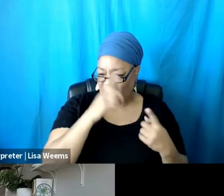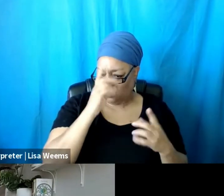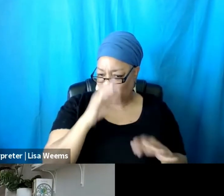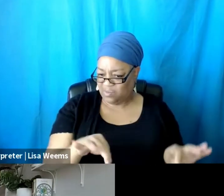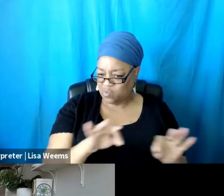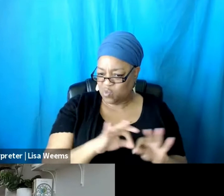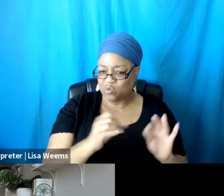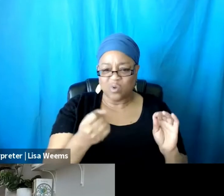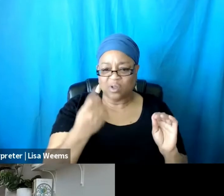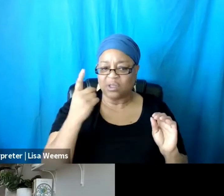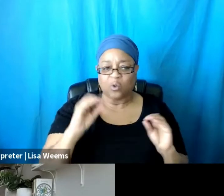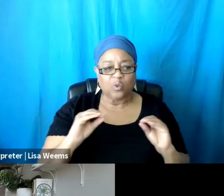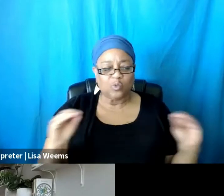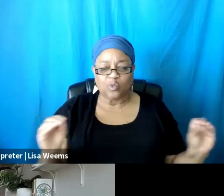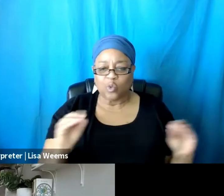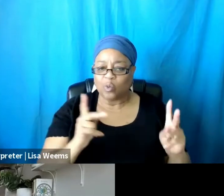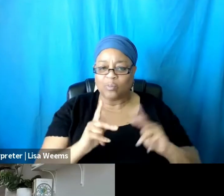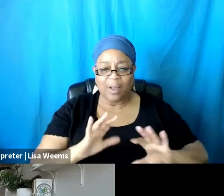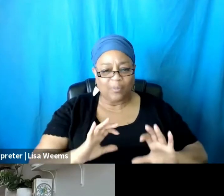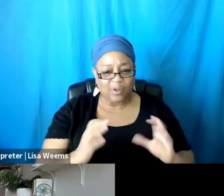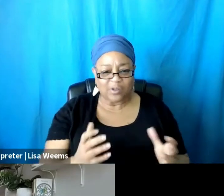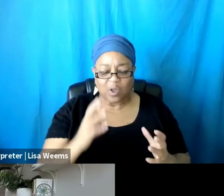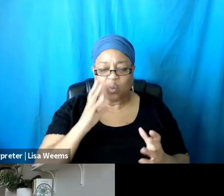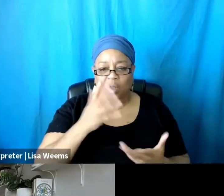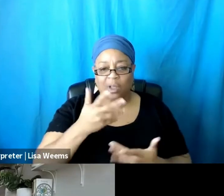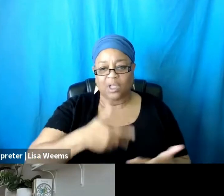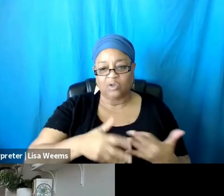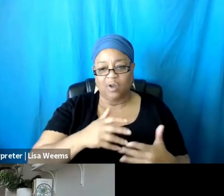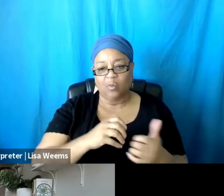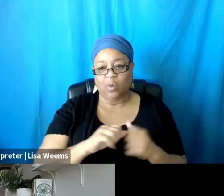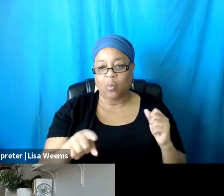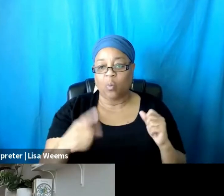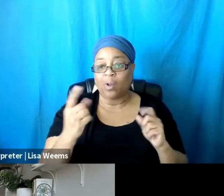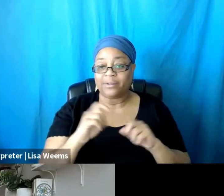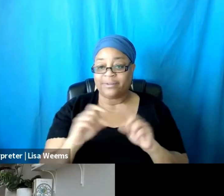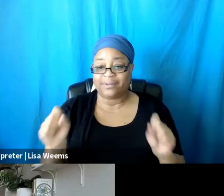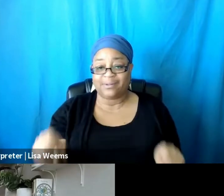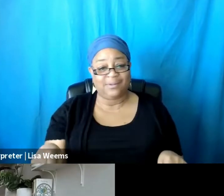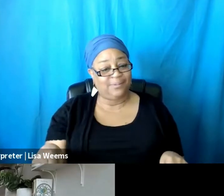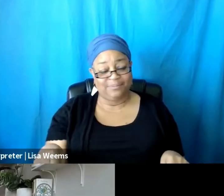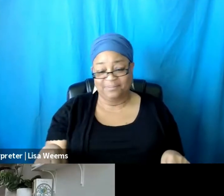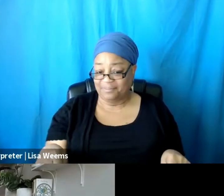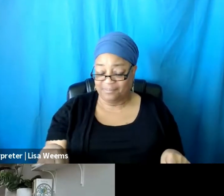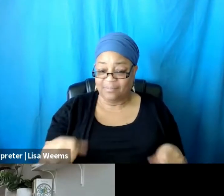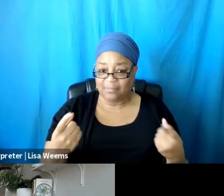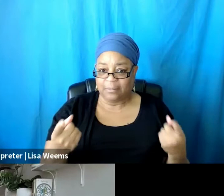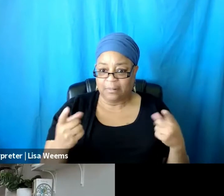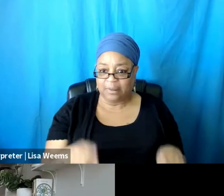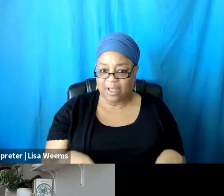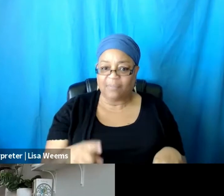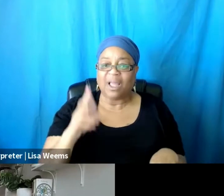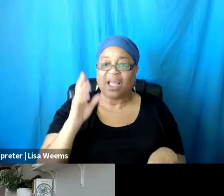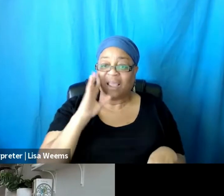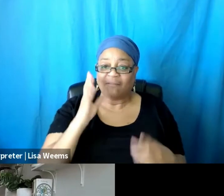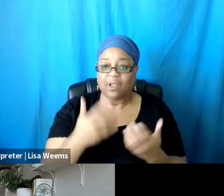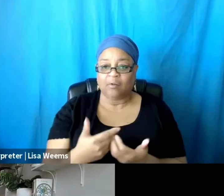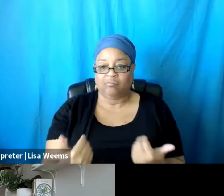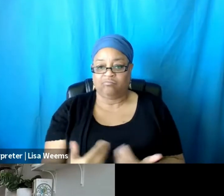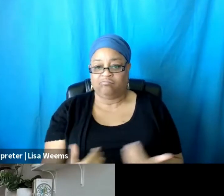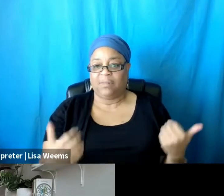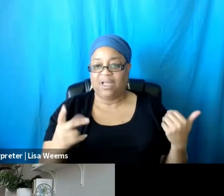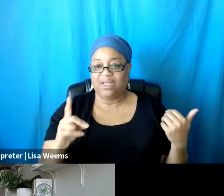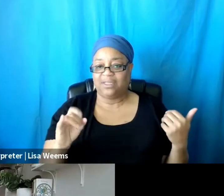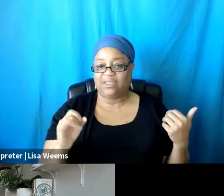no population is going to interact with just one part of the system. And chances are, if they are disenfranchised in one component